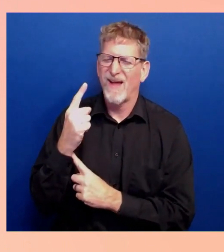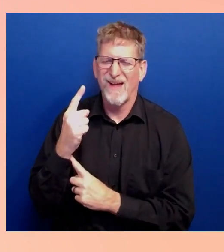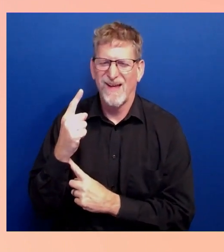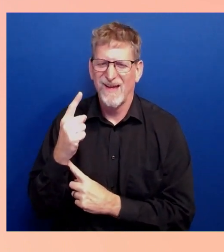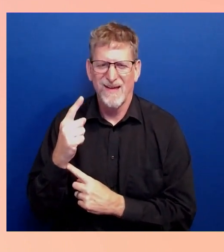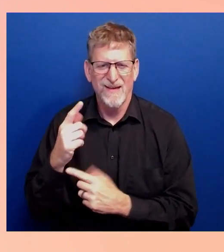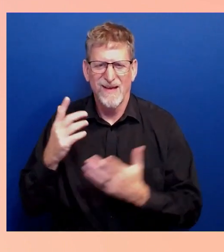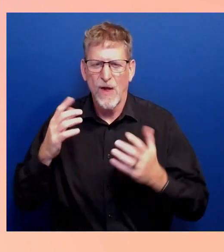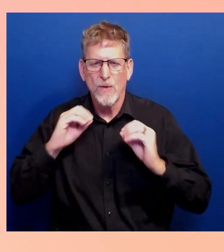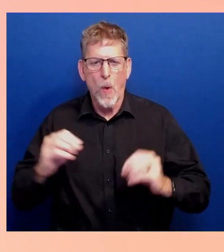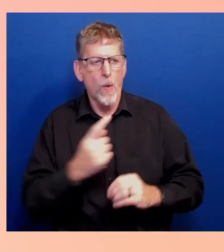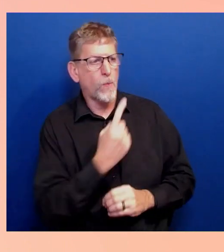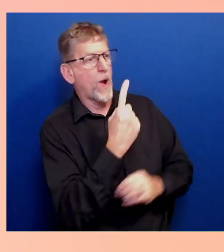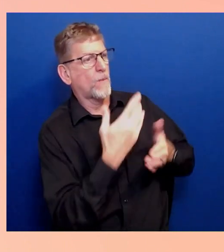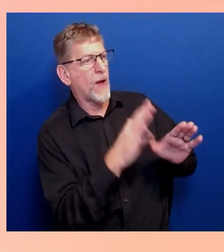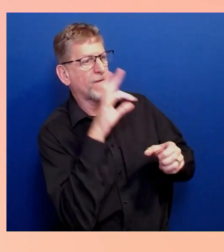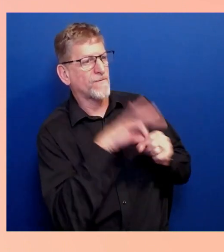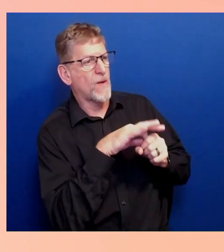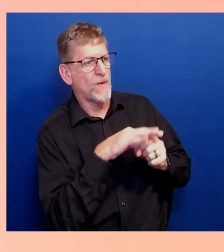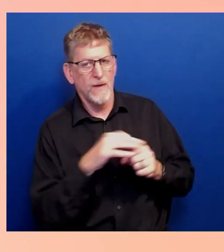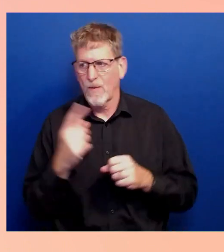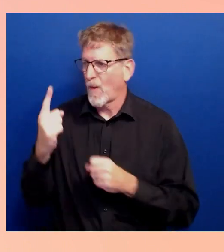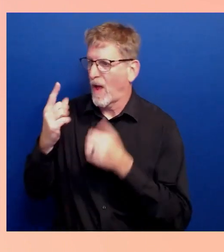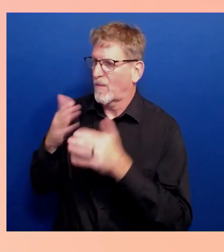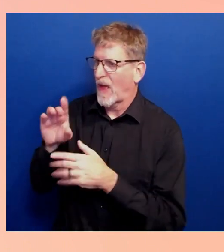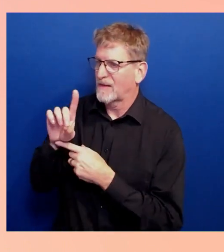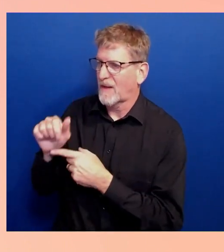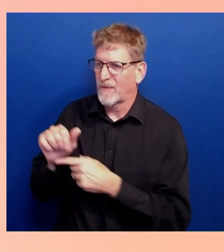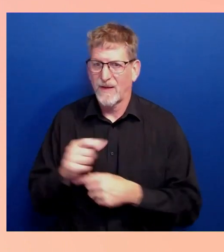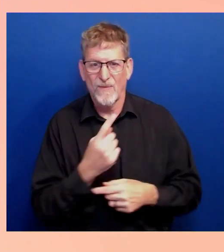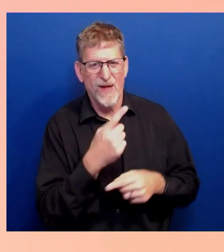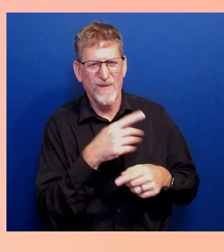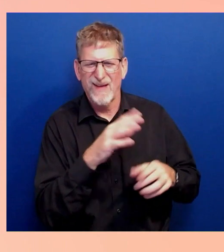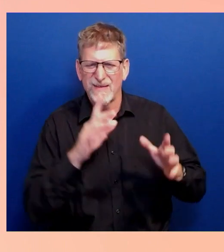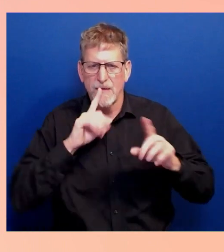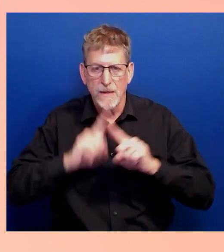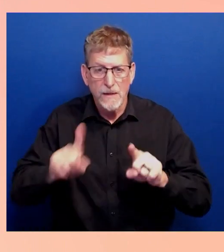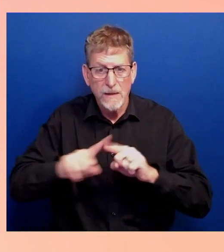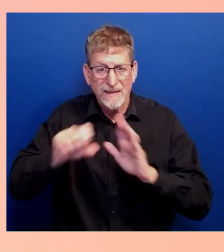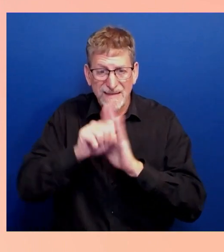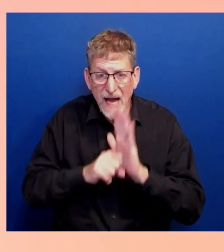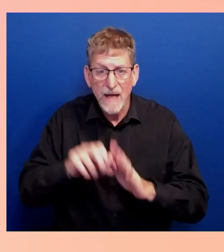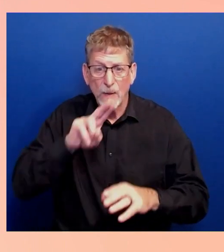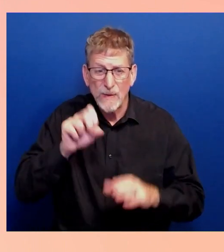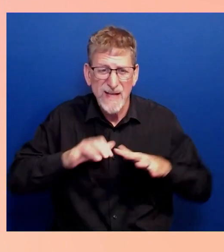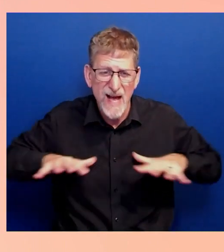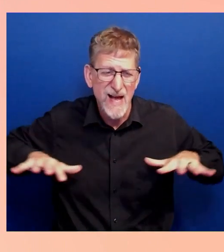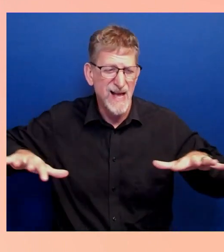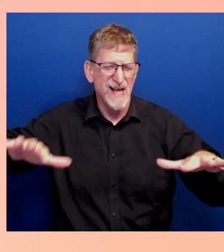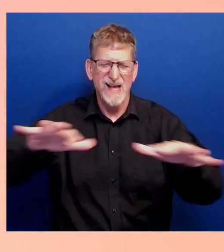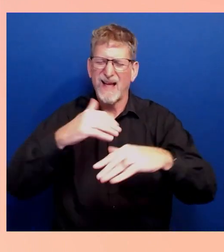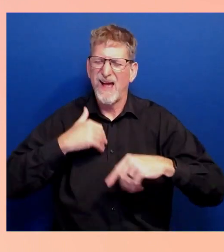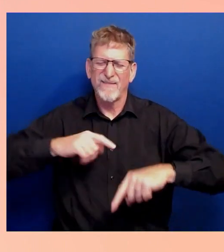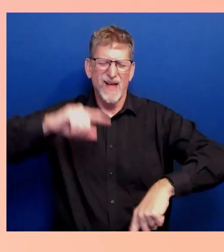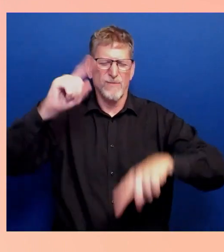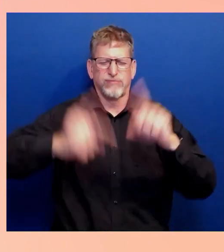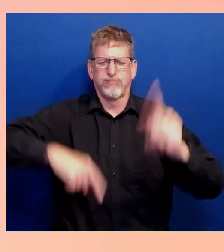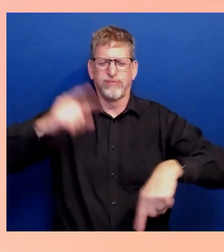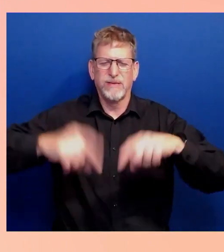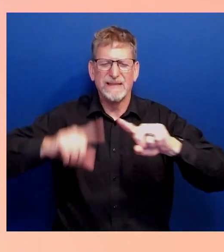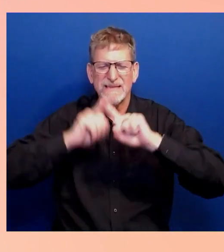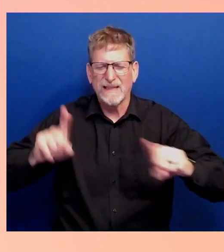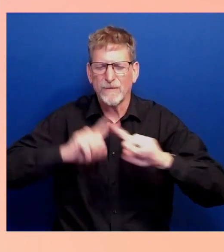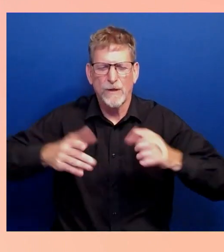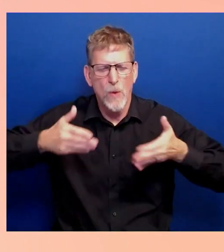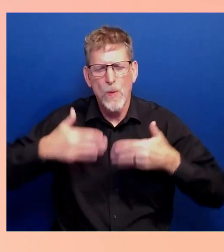state and county in the United States to have a variety of ways for our citizens to cast their ballots, and